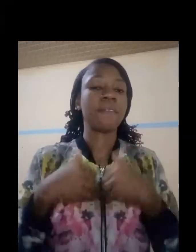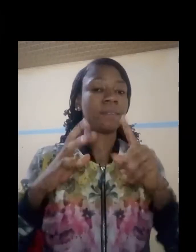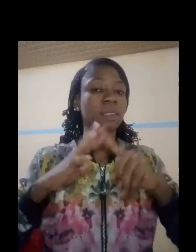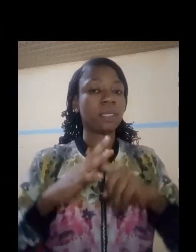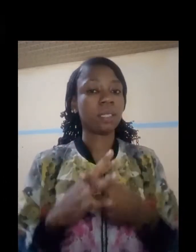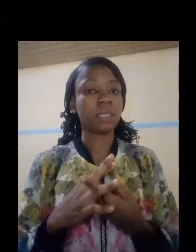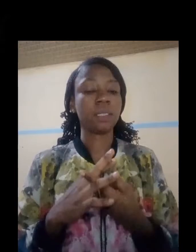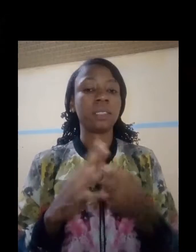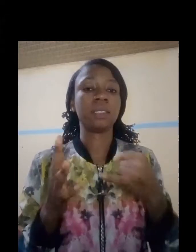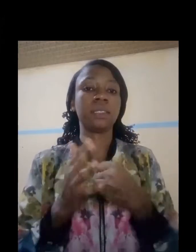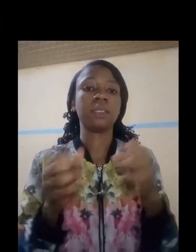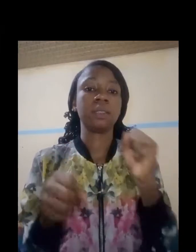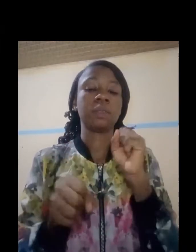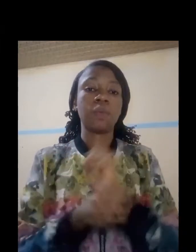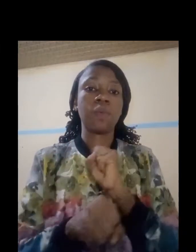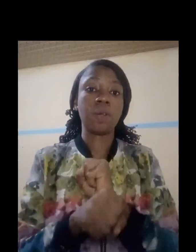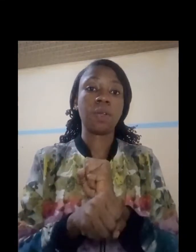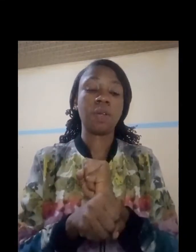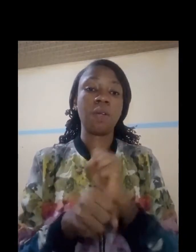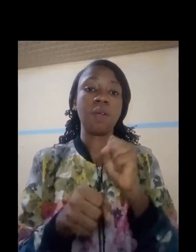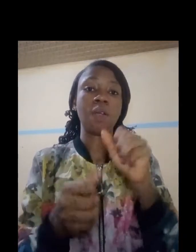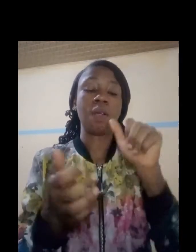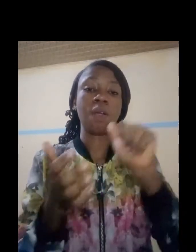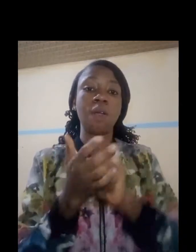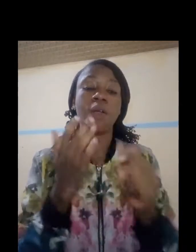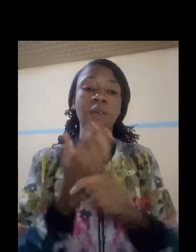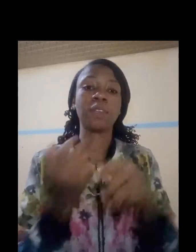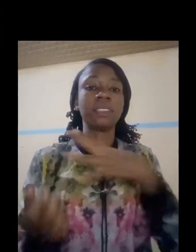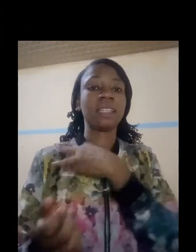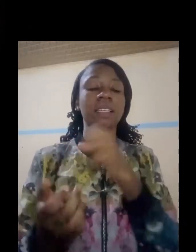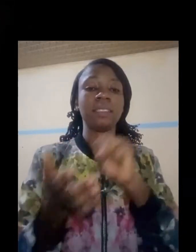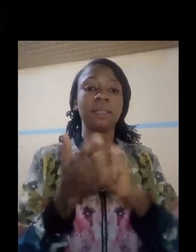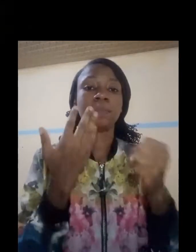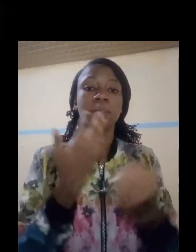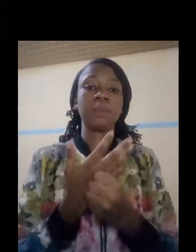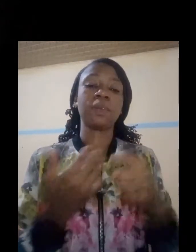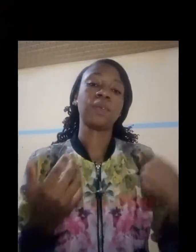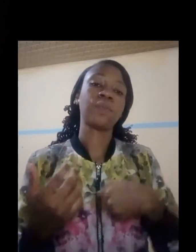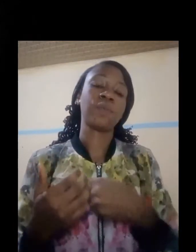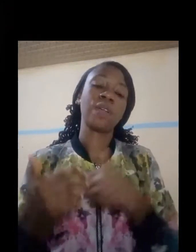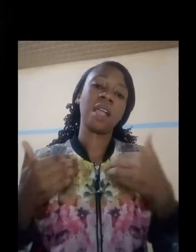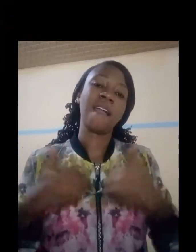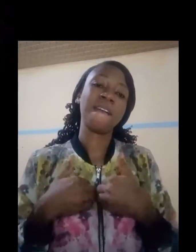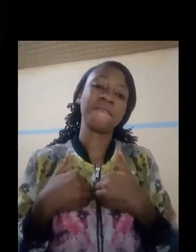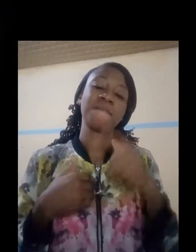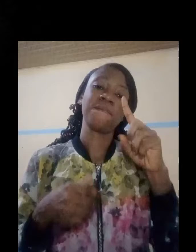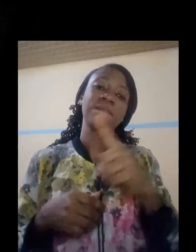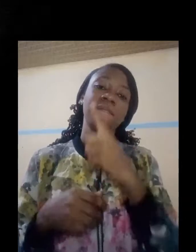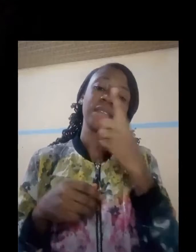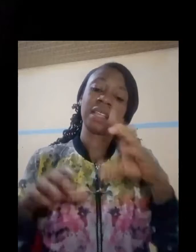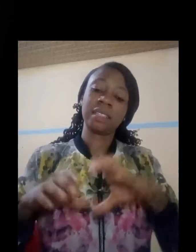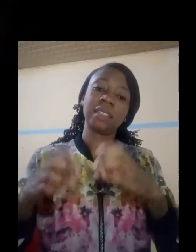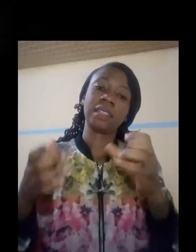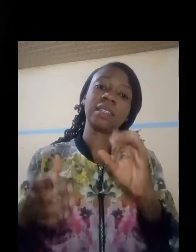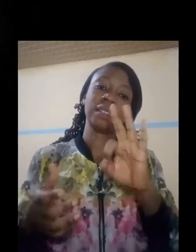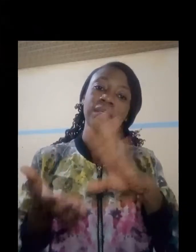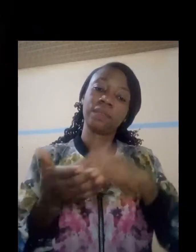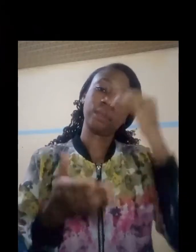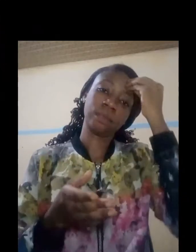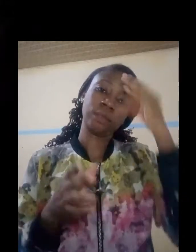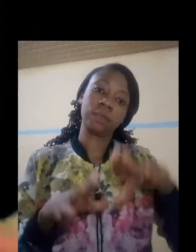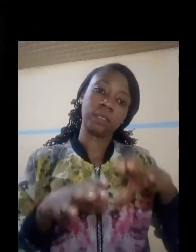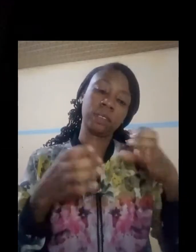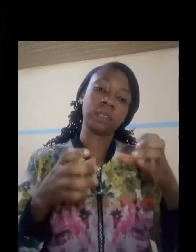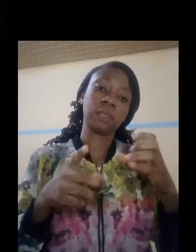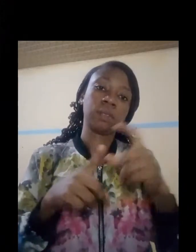So come August, September, there's going to be the first enrollment into this course through NINLAN. And